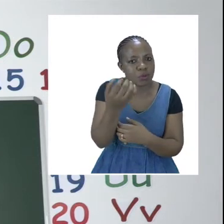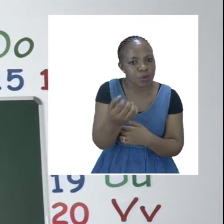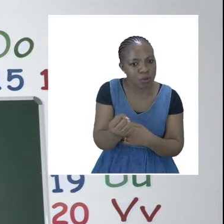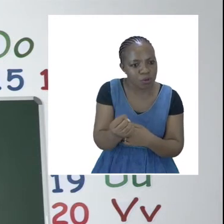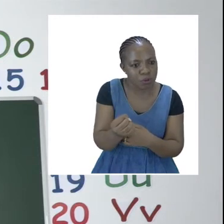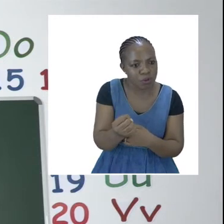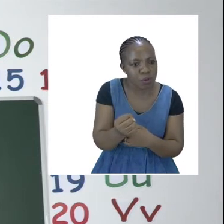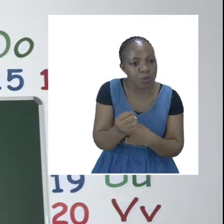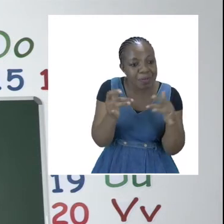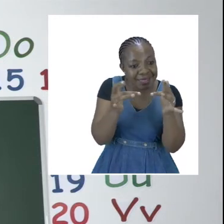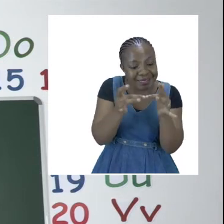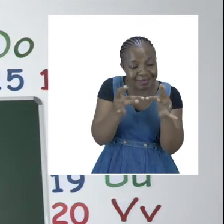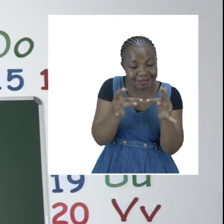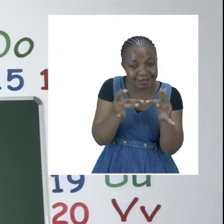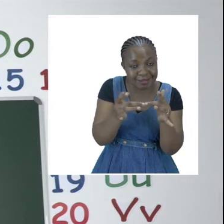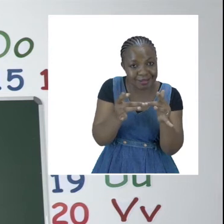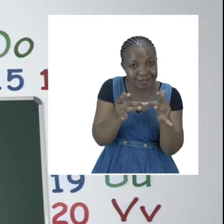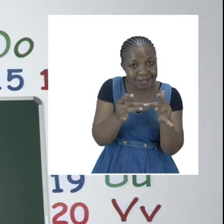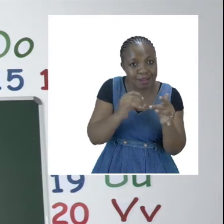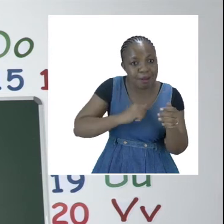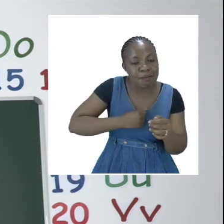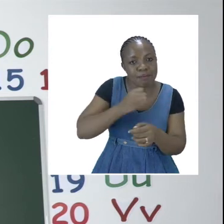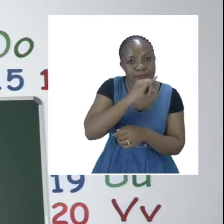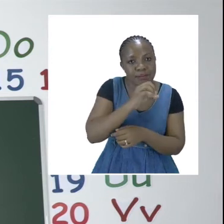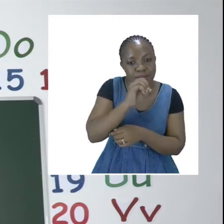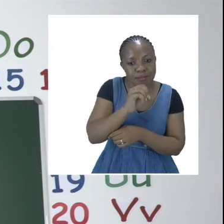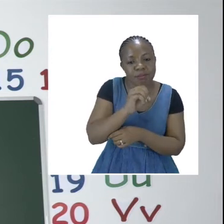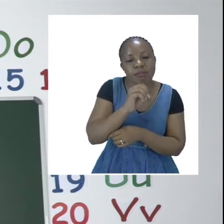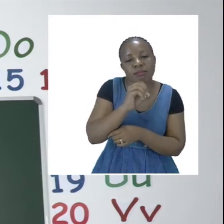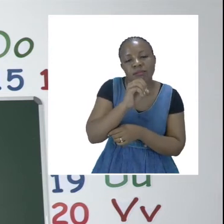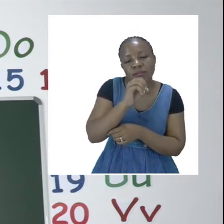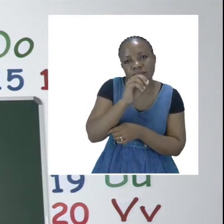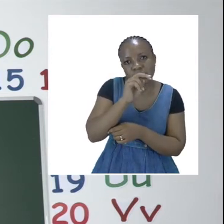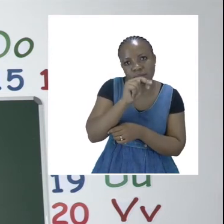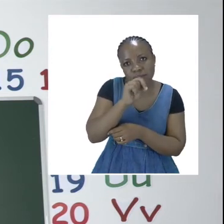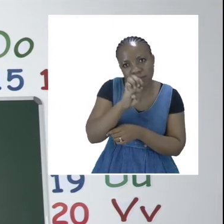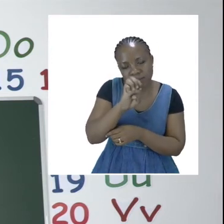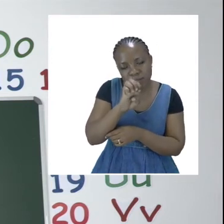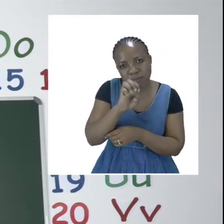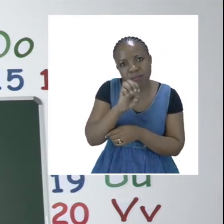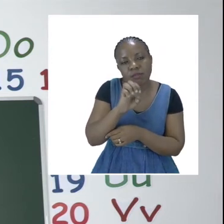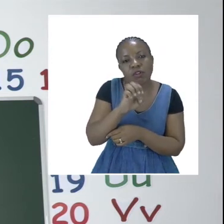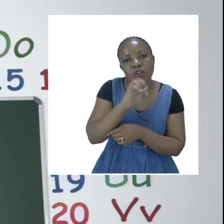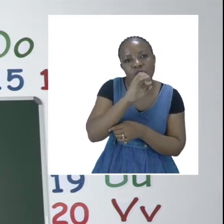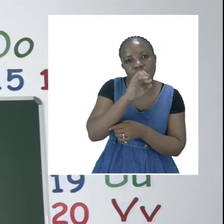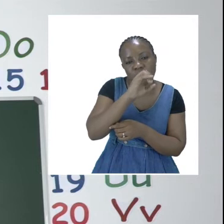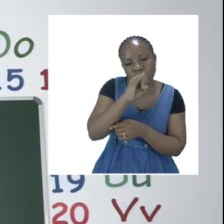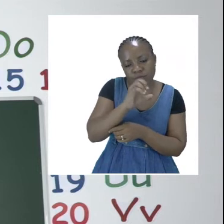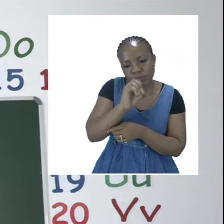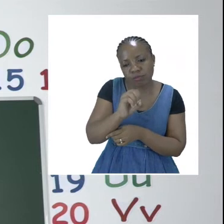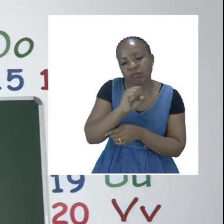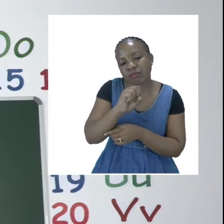our online platforms, MyZone and Zoshi Facebook pages, and in addition,